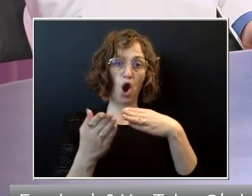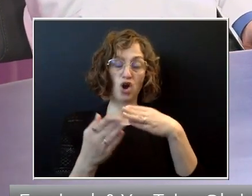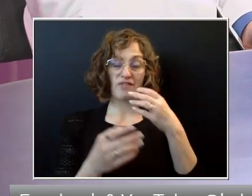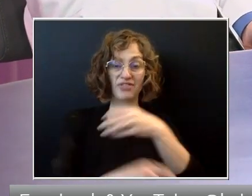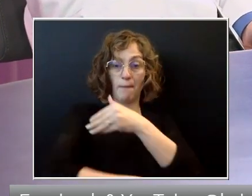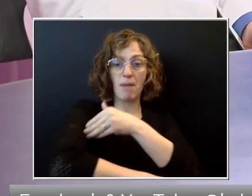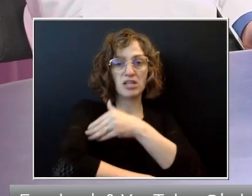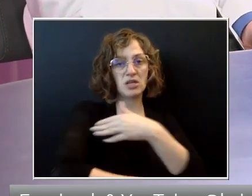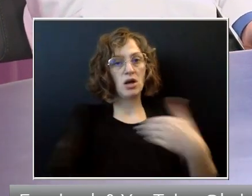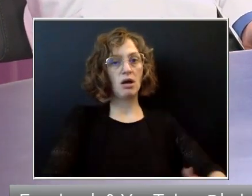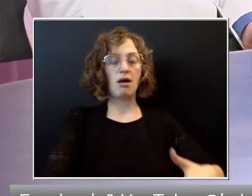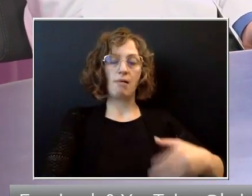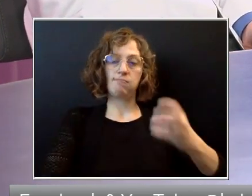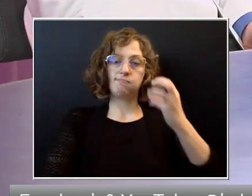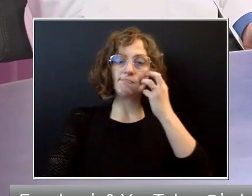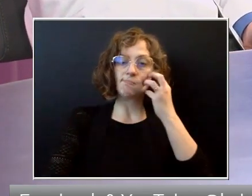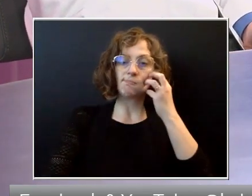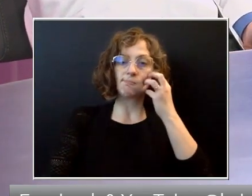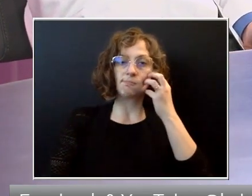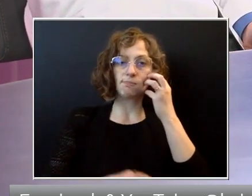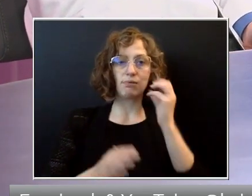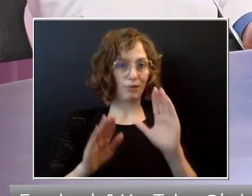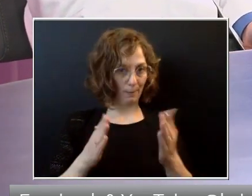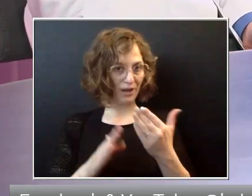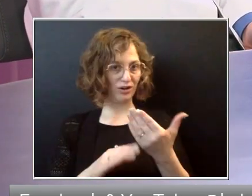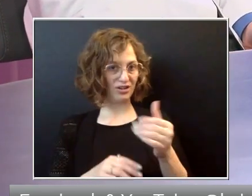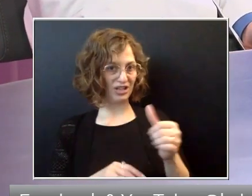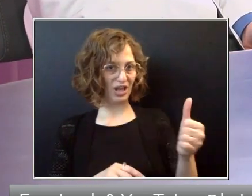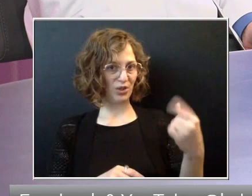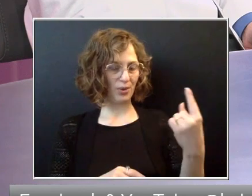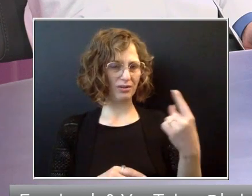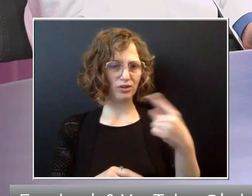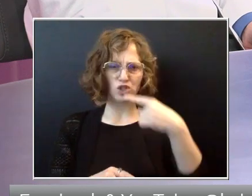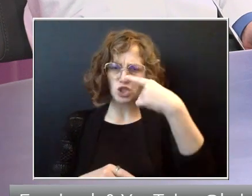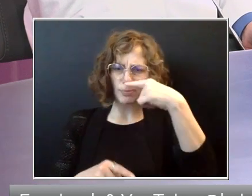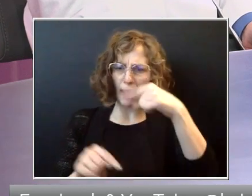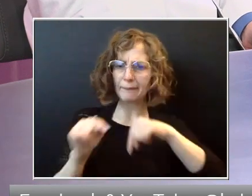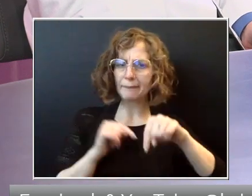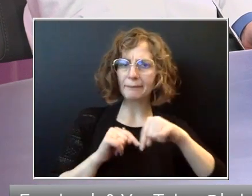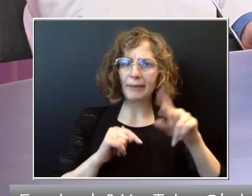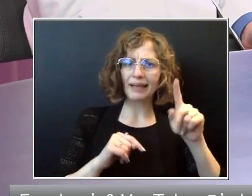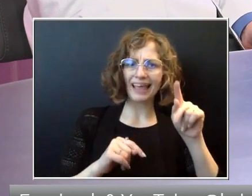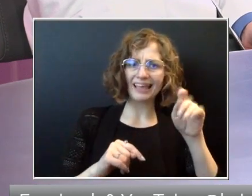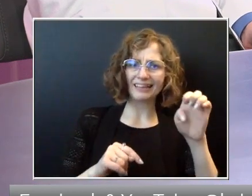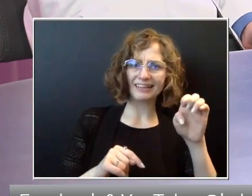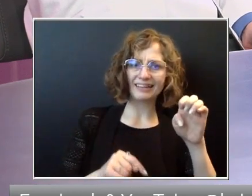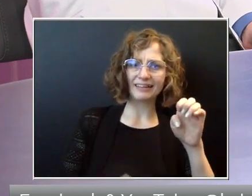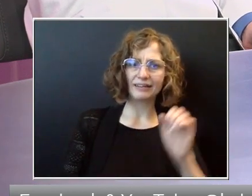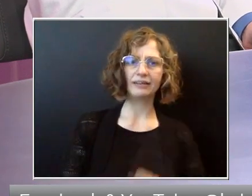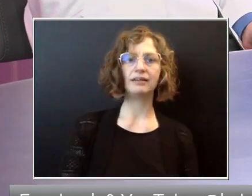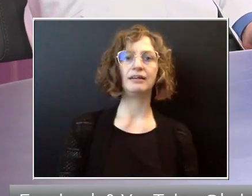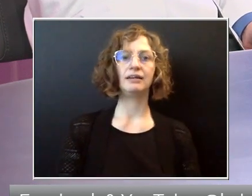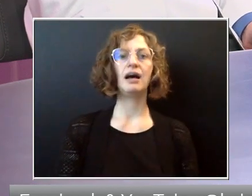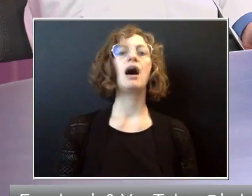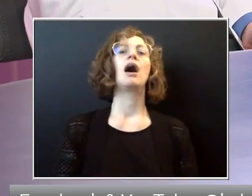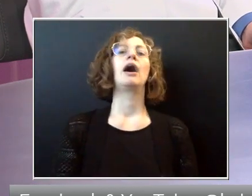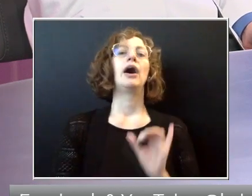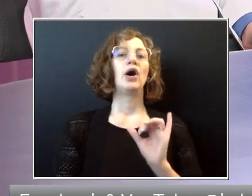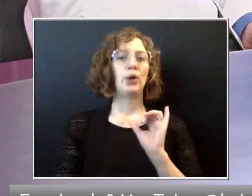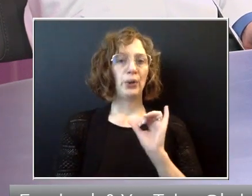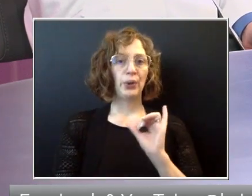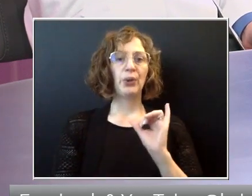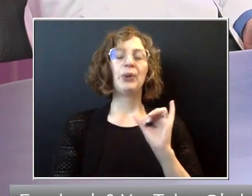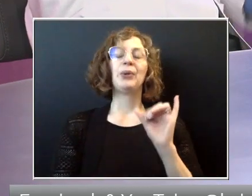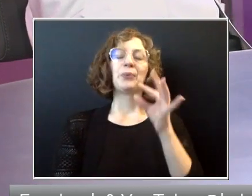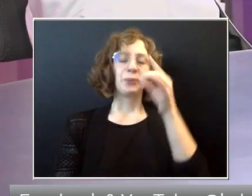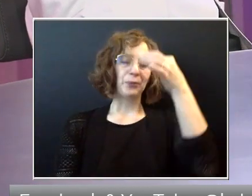last echo. So can we go back to Kate's? Sure. Yeah, very thin.